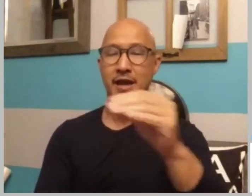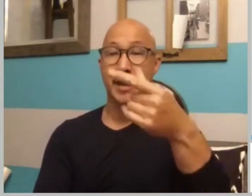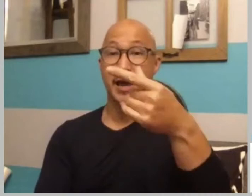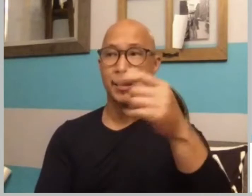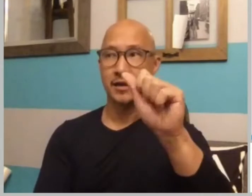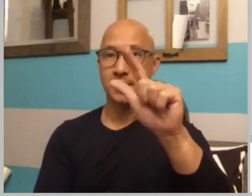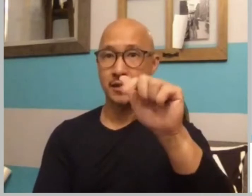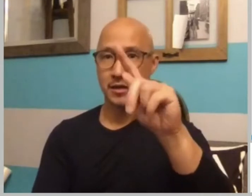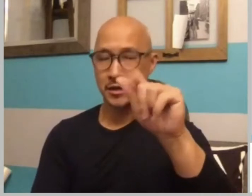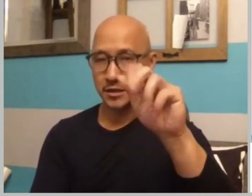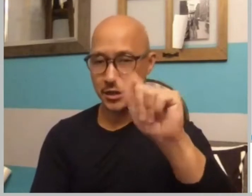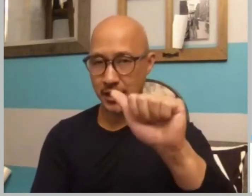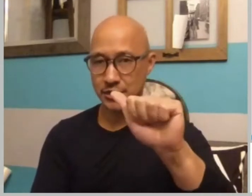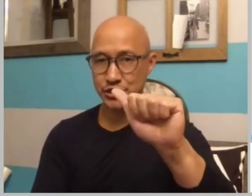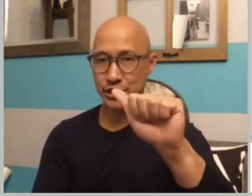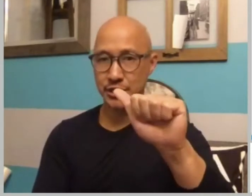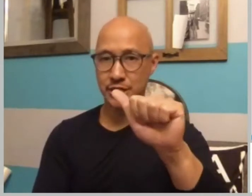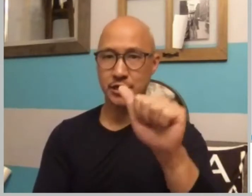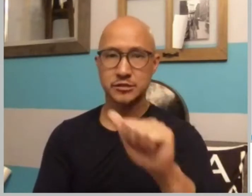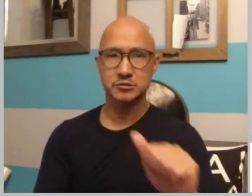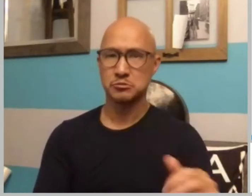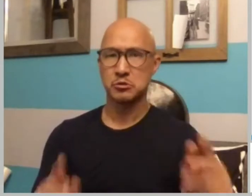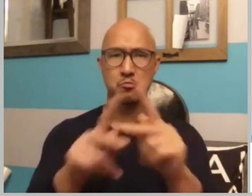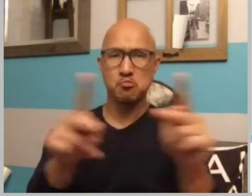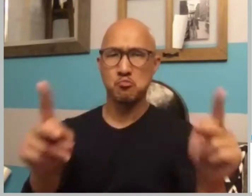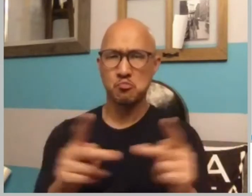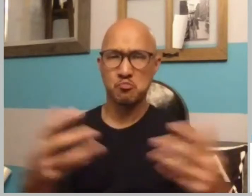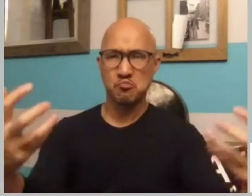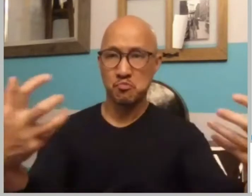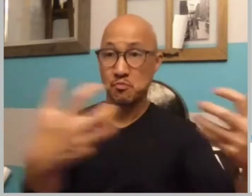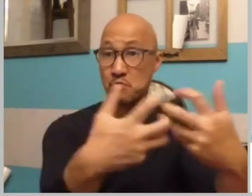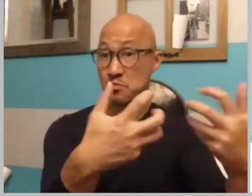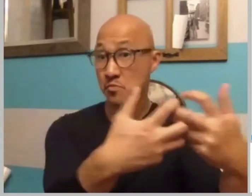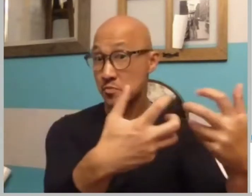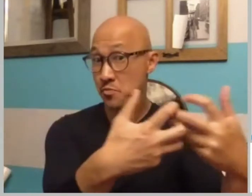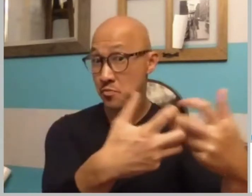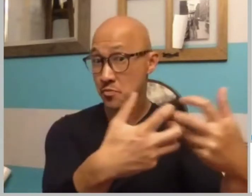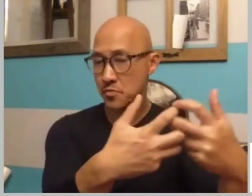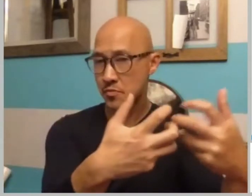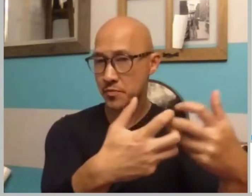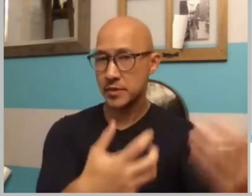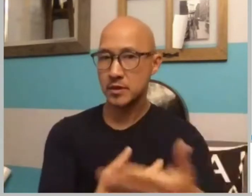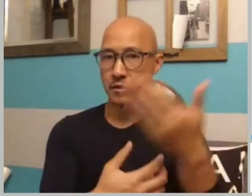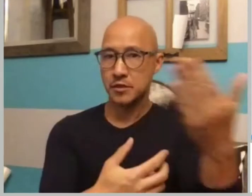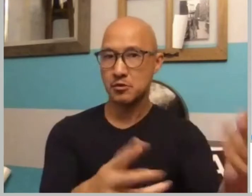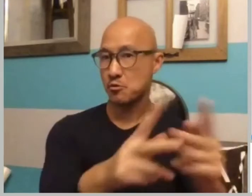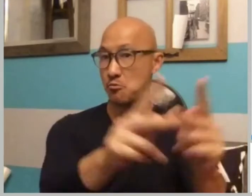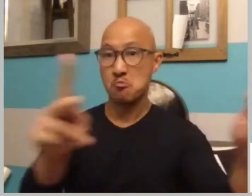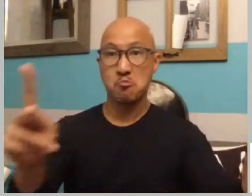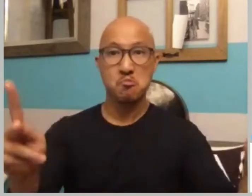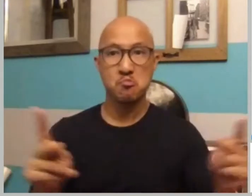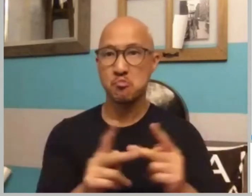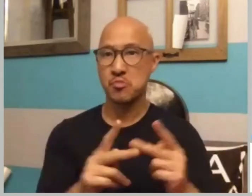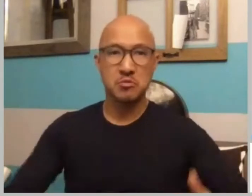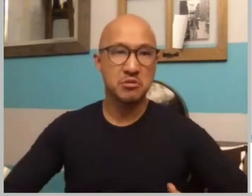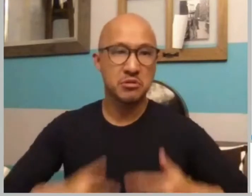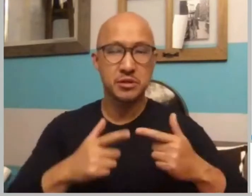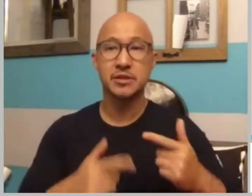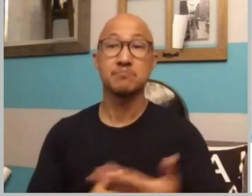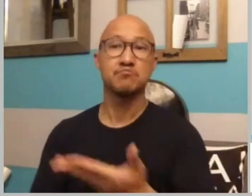Peter wrote this, many years later, at this point there were Jewish and Greek